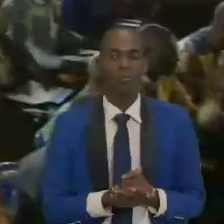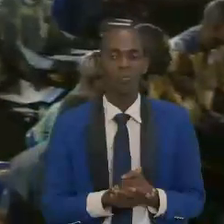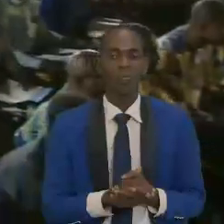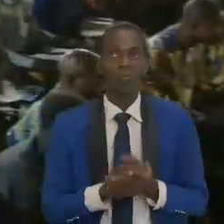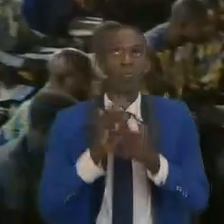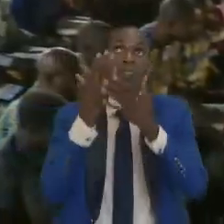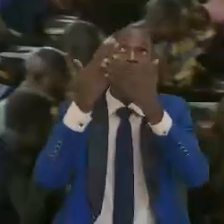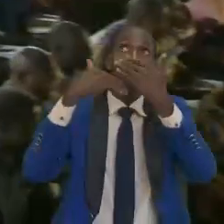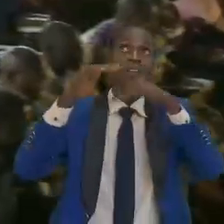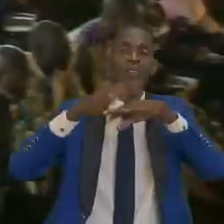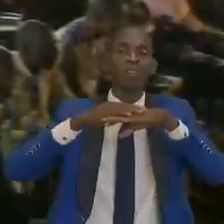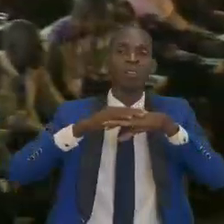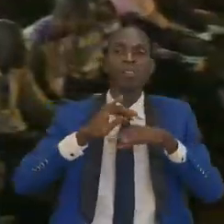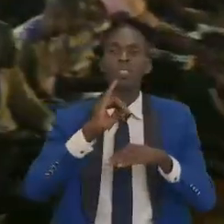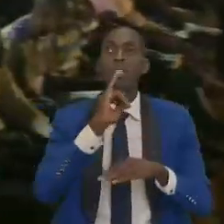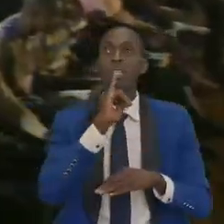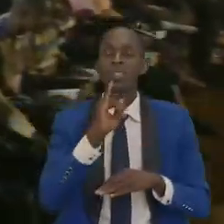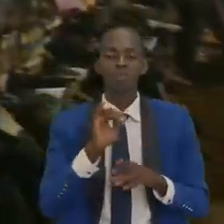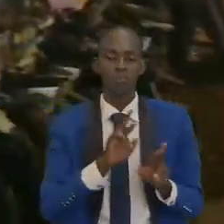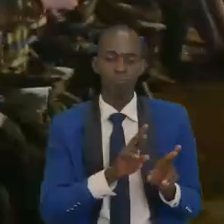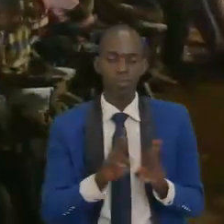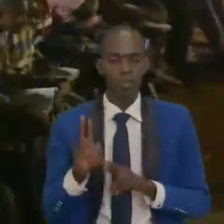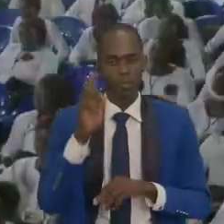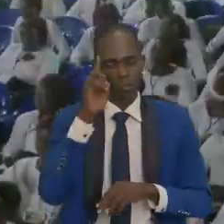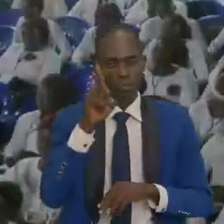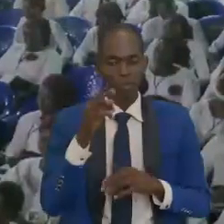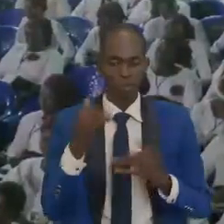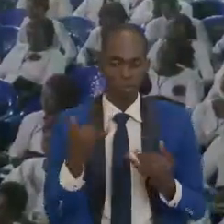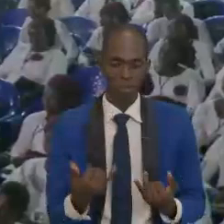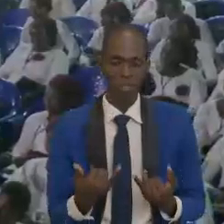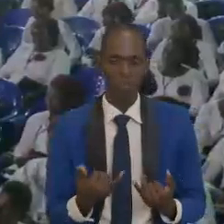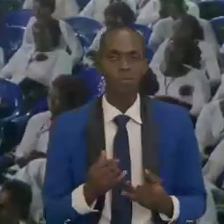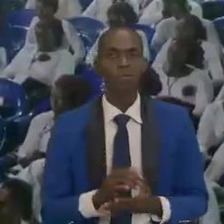Heaven is ready for you now.